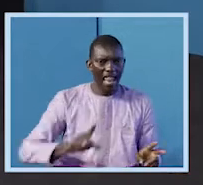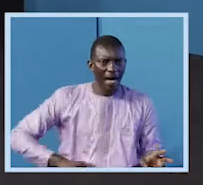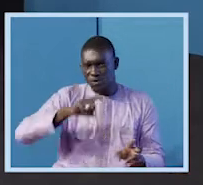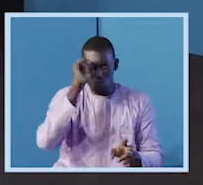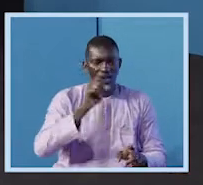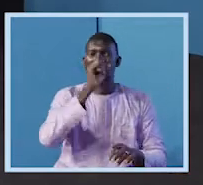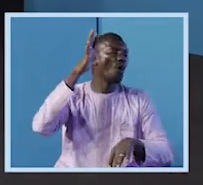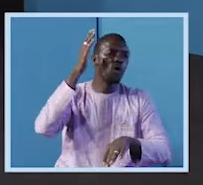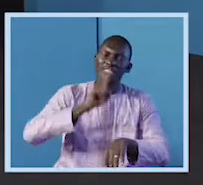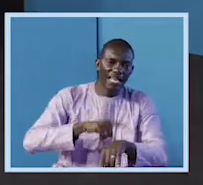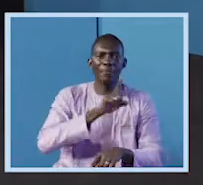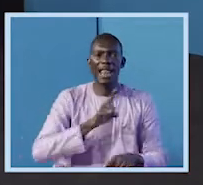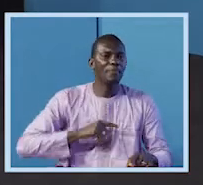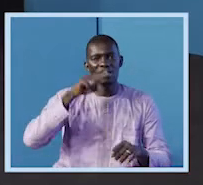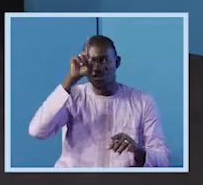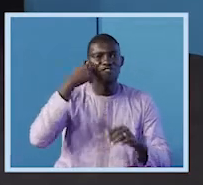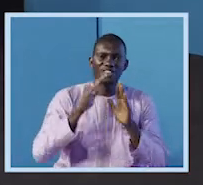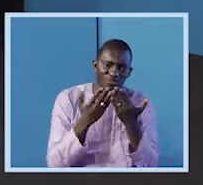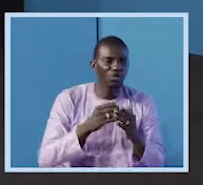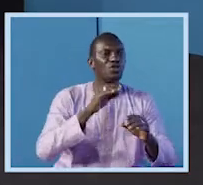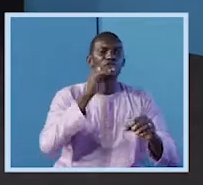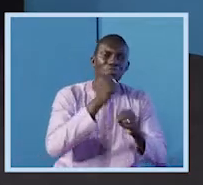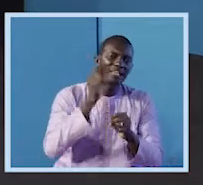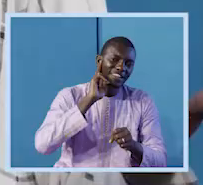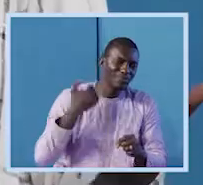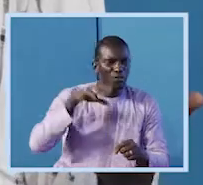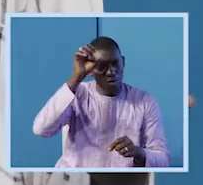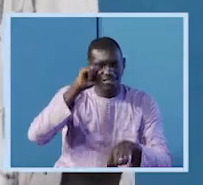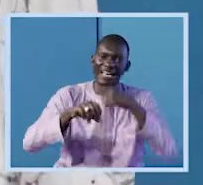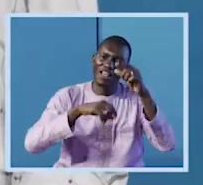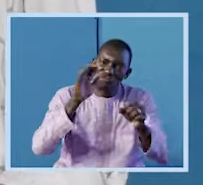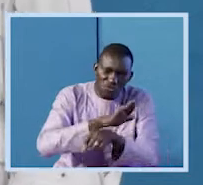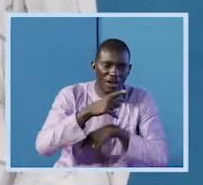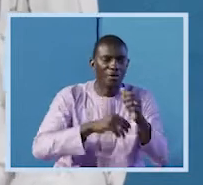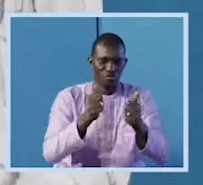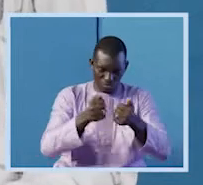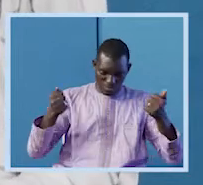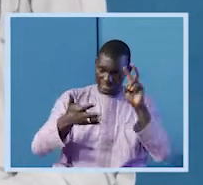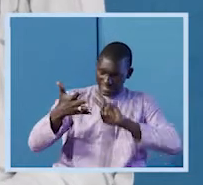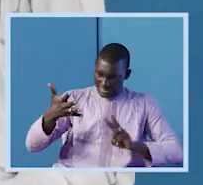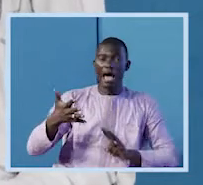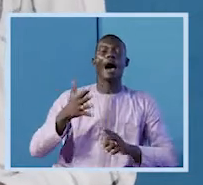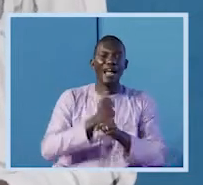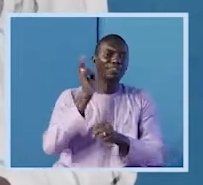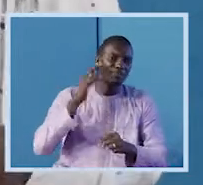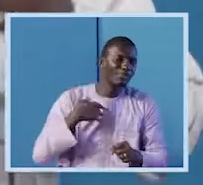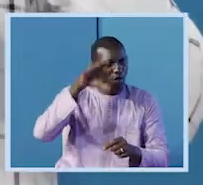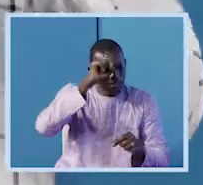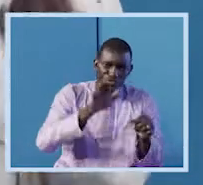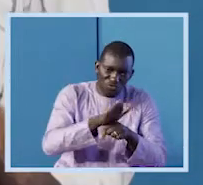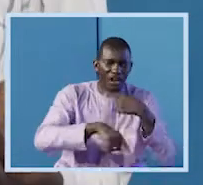the time up on social media, making sure that the newspapers are interpreted for all these individuals that suffer from hard of hearing.